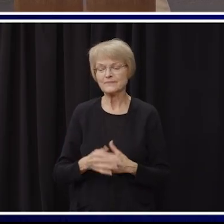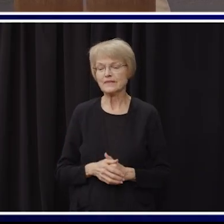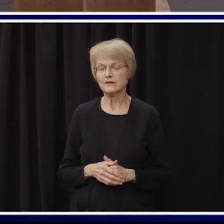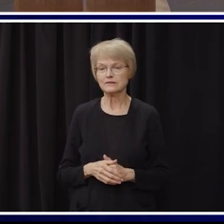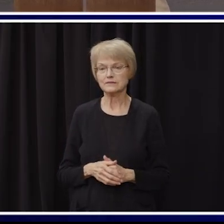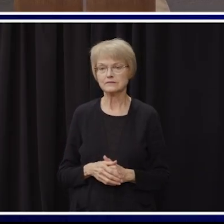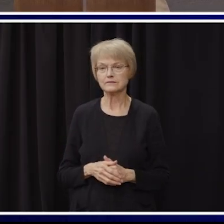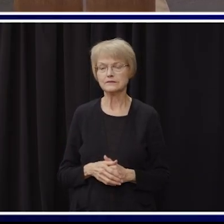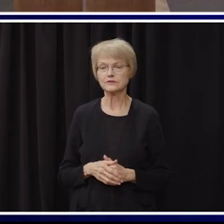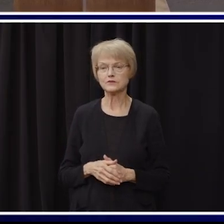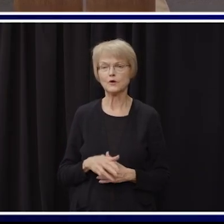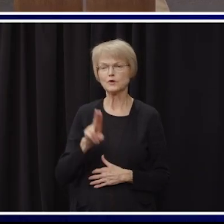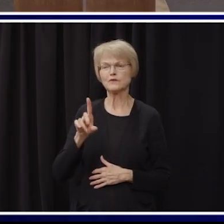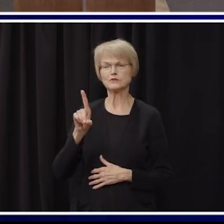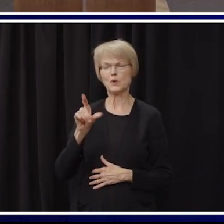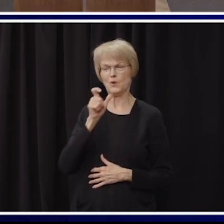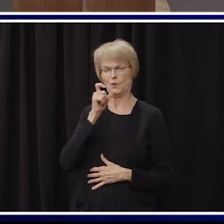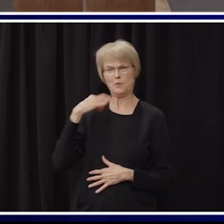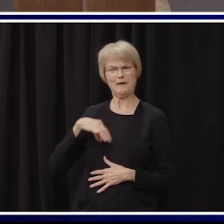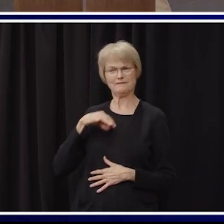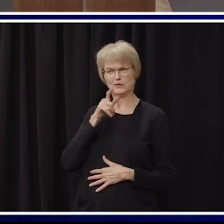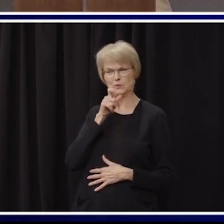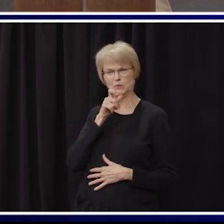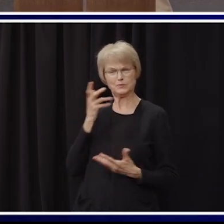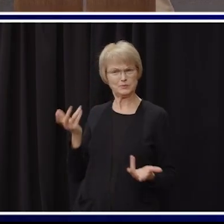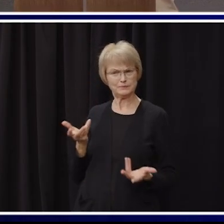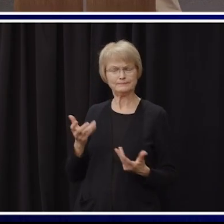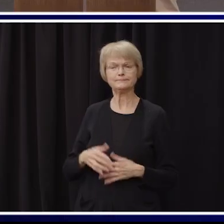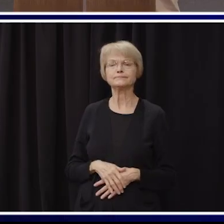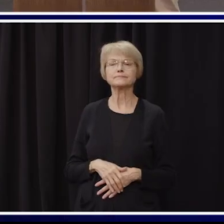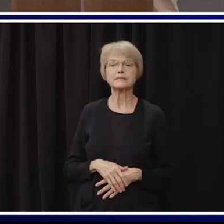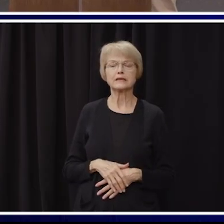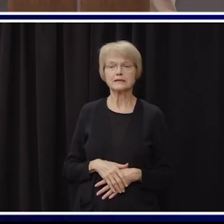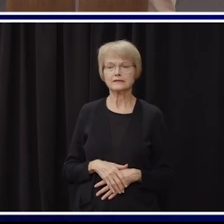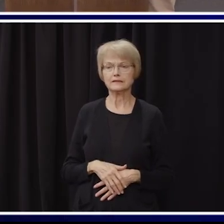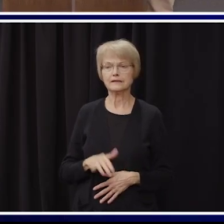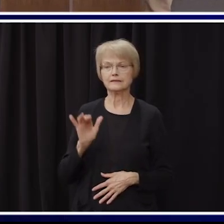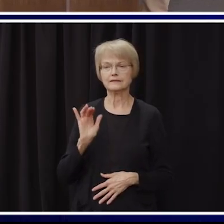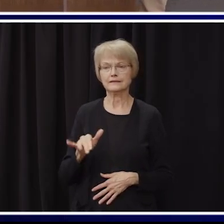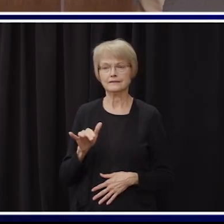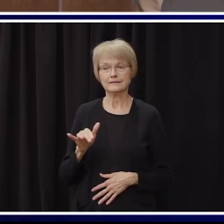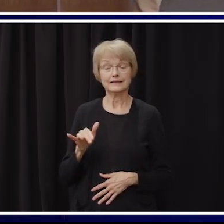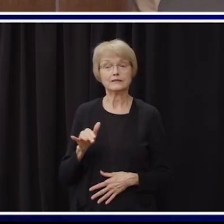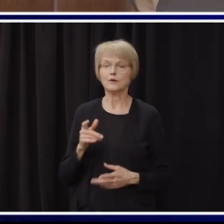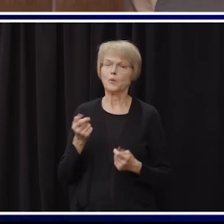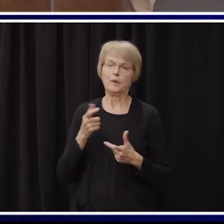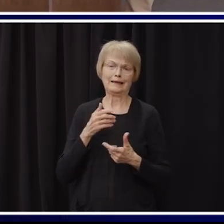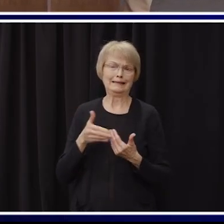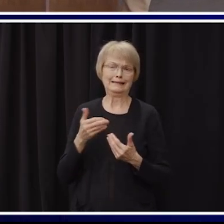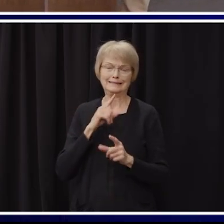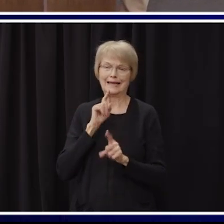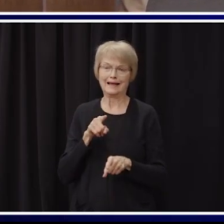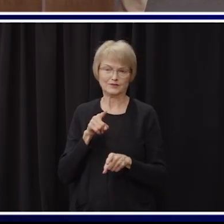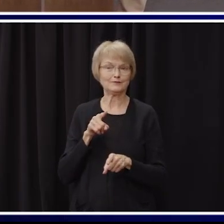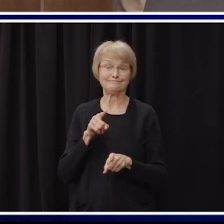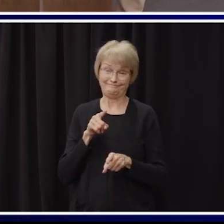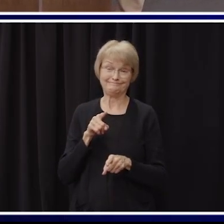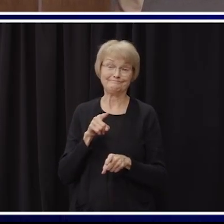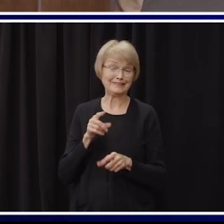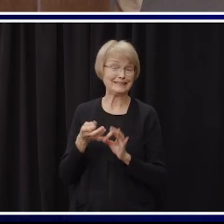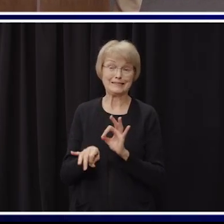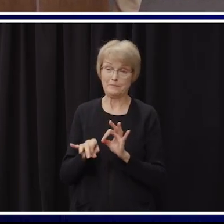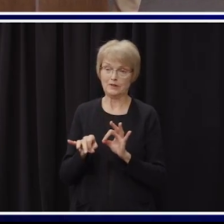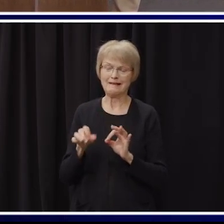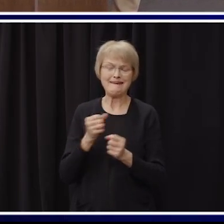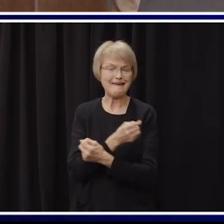So who benefits from universal design? This quick, easy answer, simple answer,